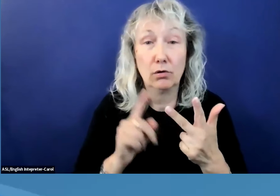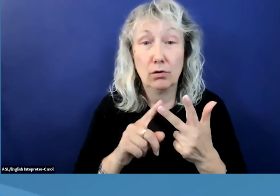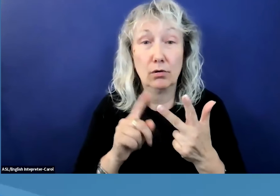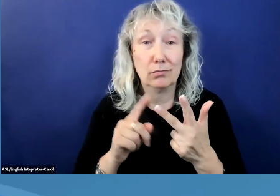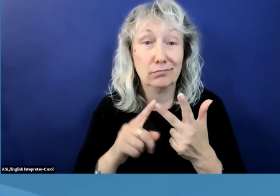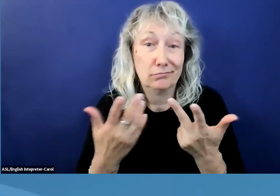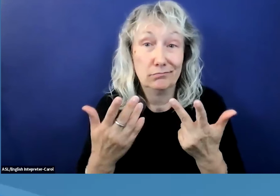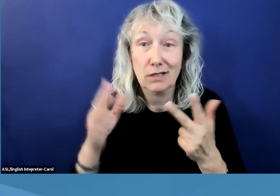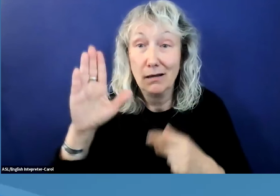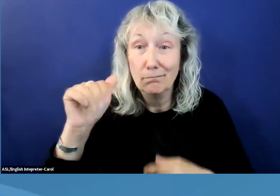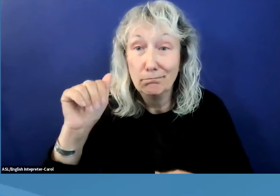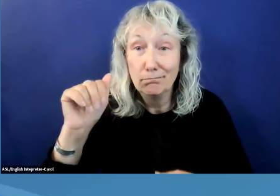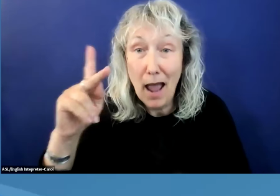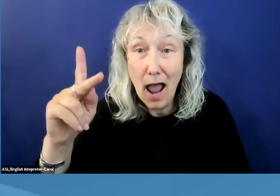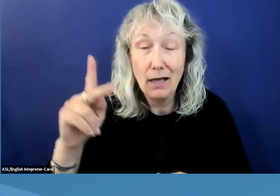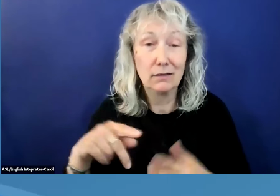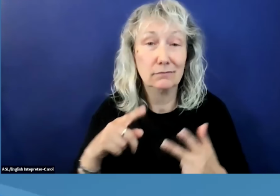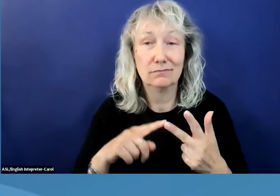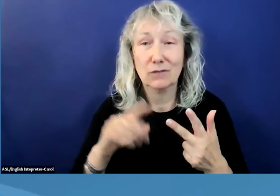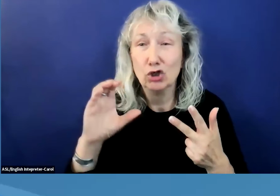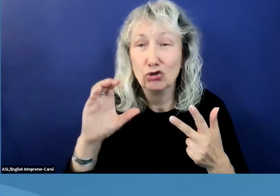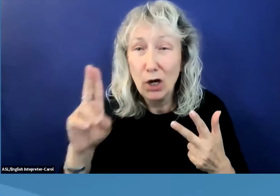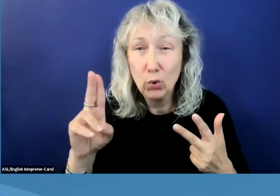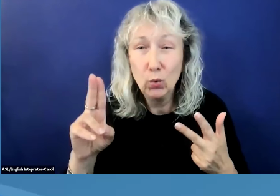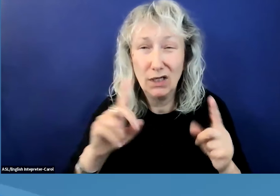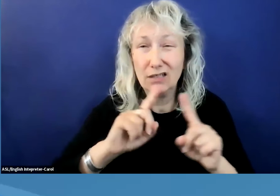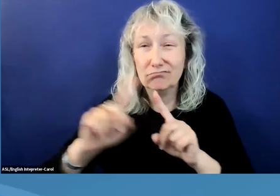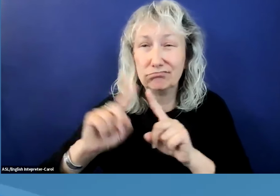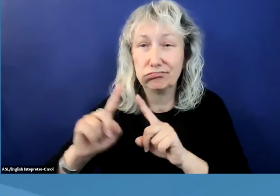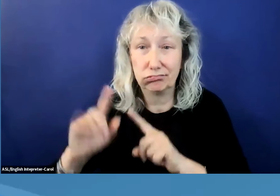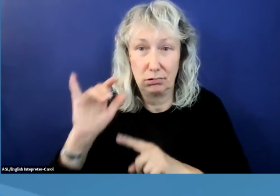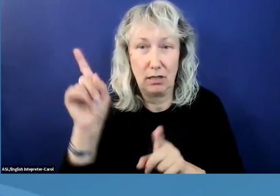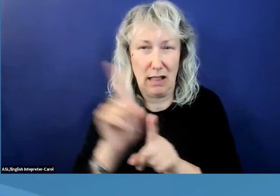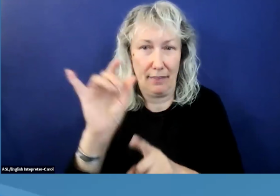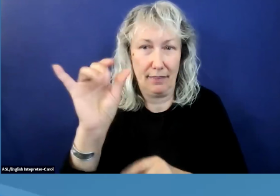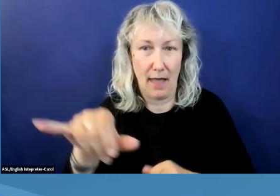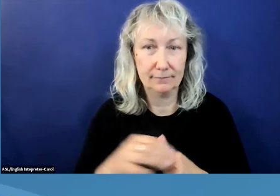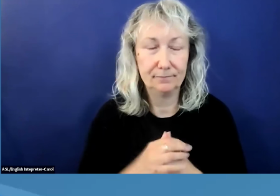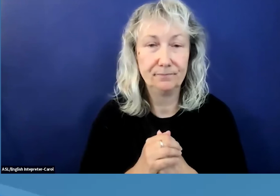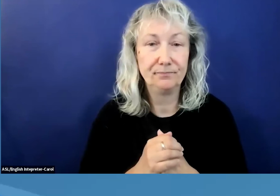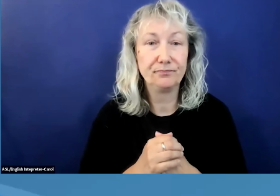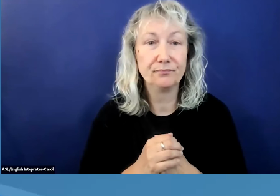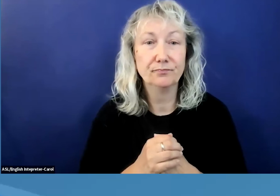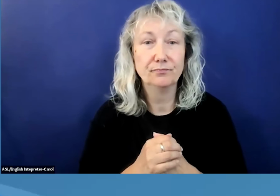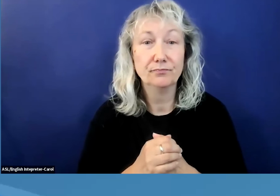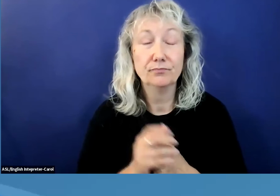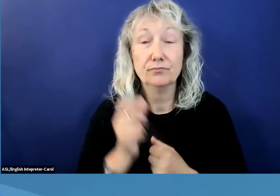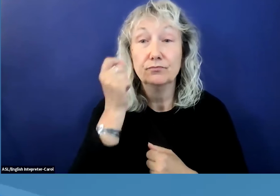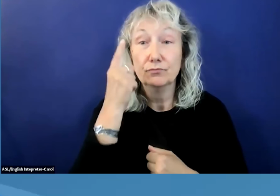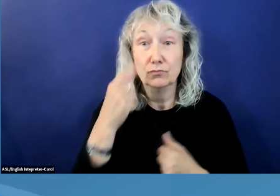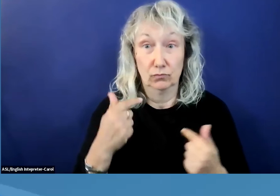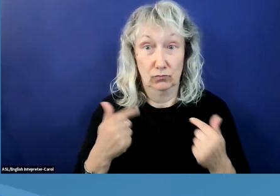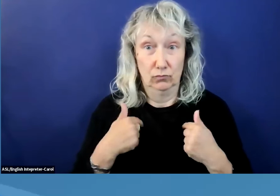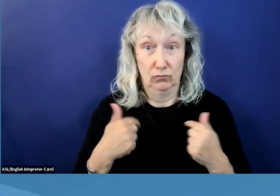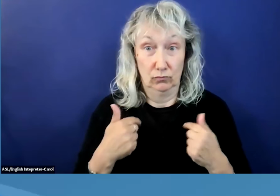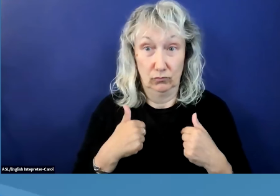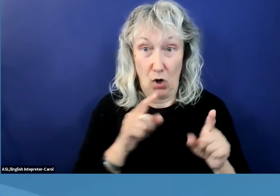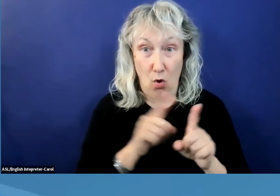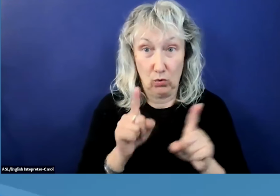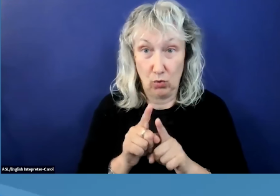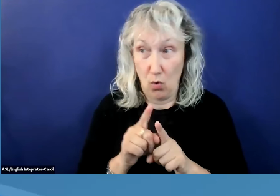banks and credit unions, and you can see many more. On the regulatory side, we license